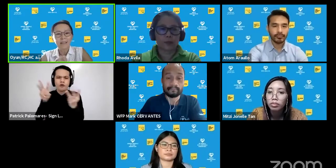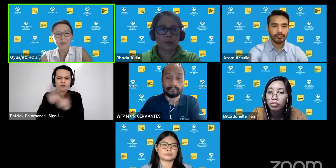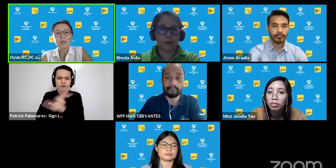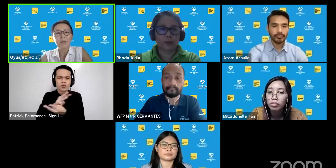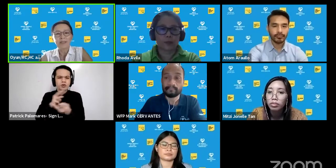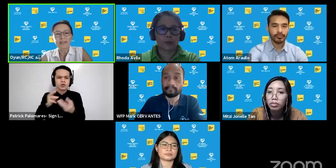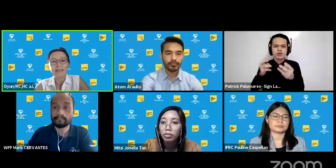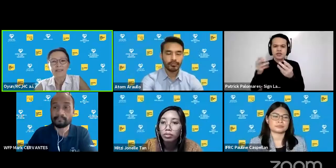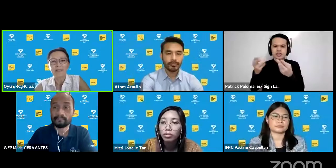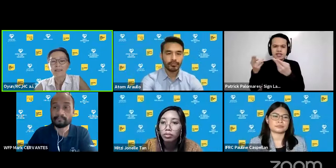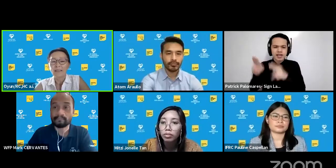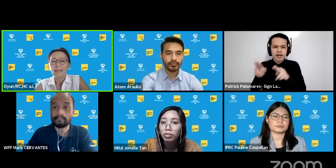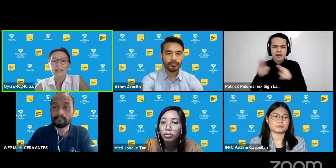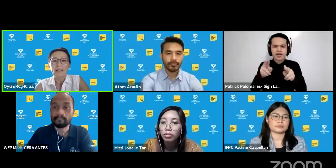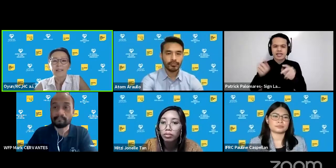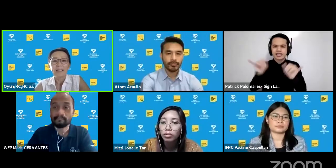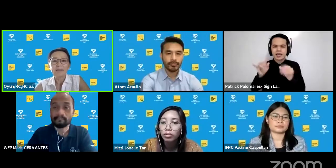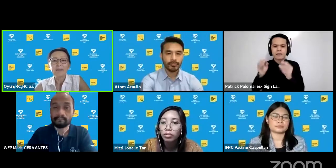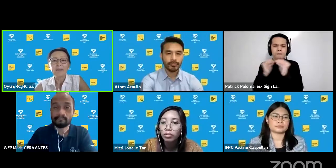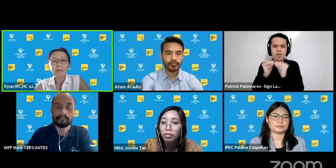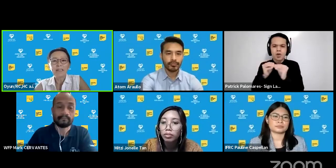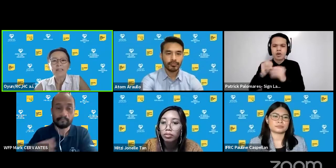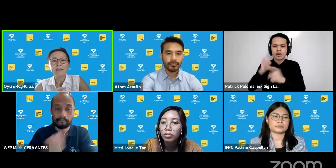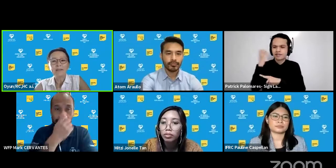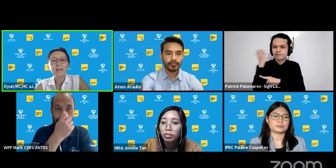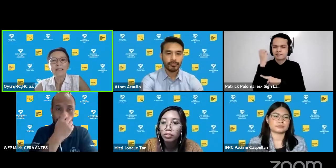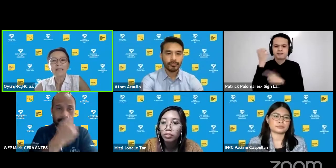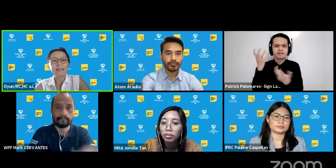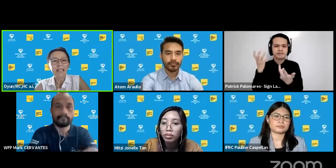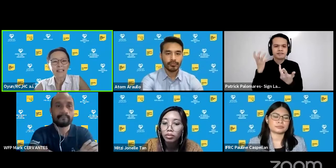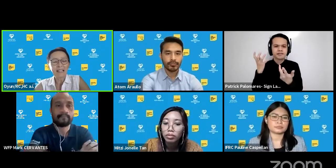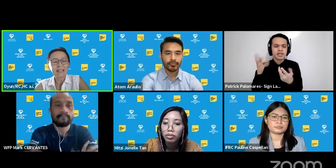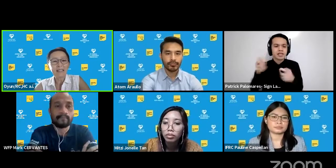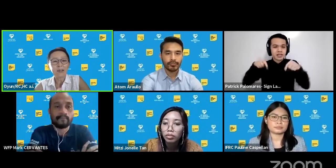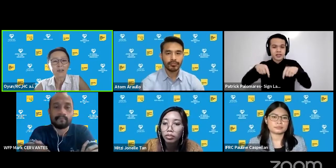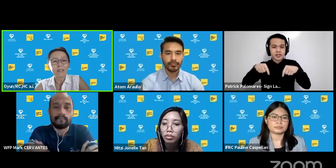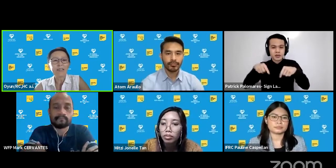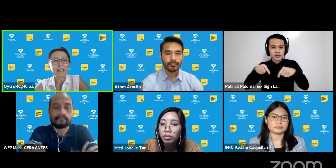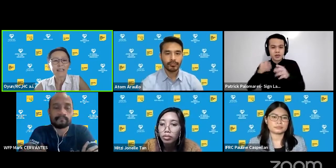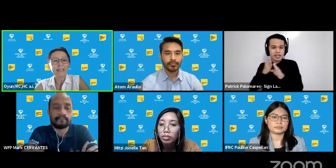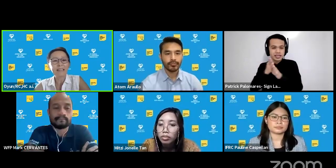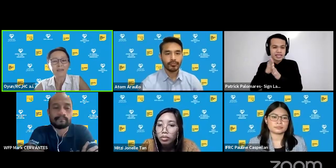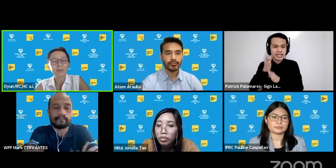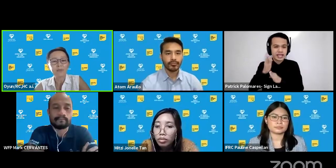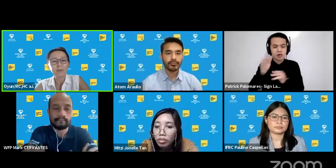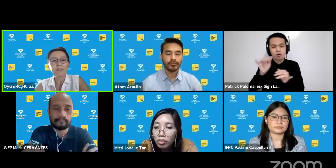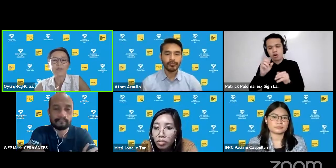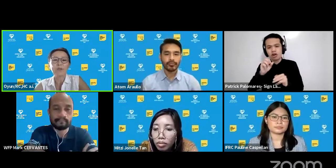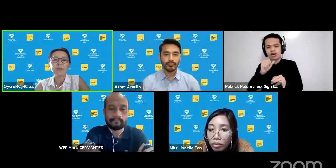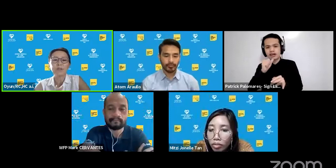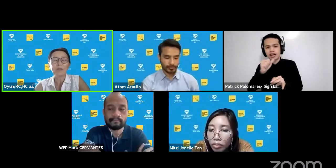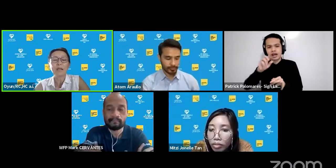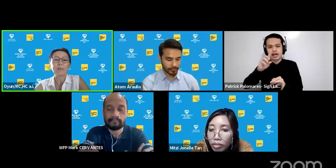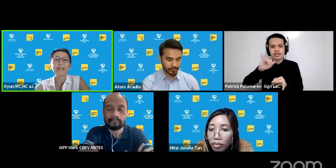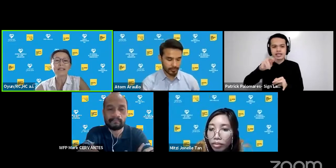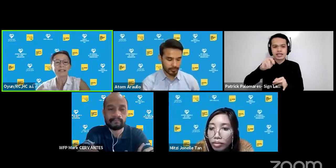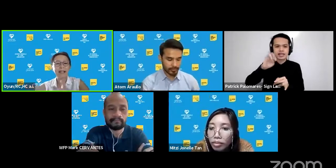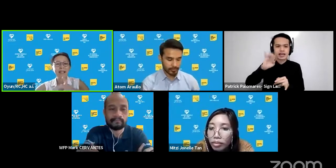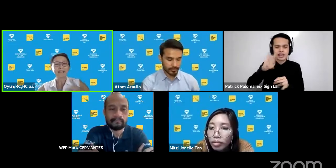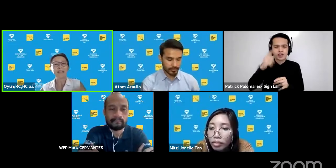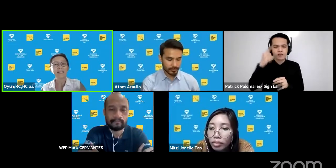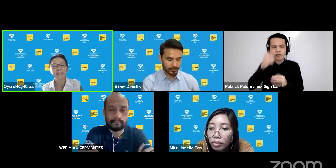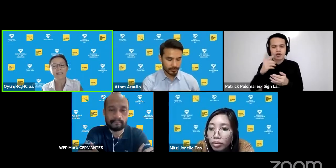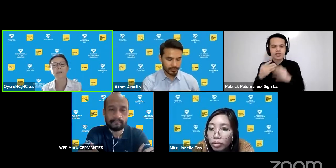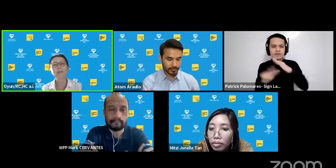onset emergencies. These phenomena threaten directly or indirectly the full enjoyment of our